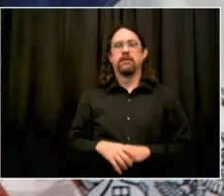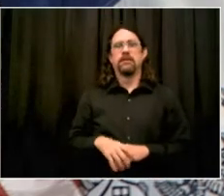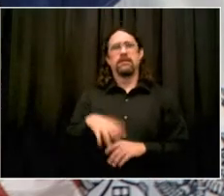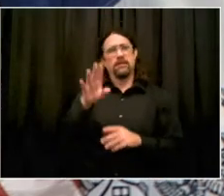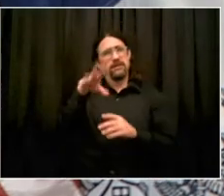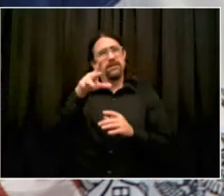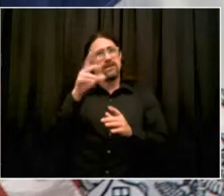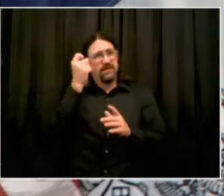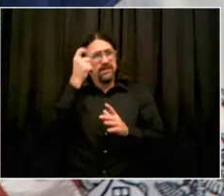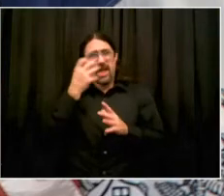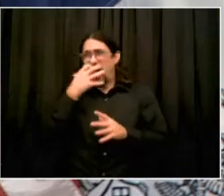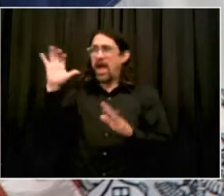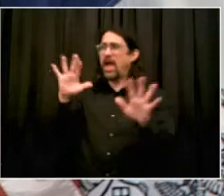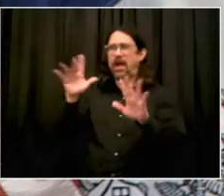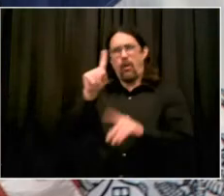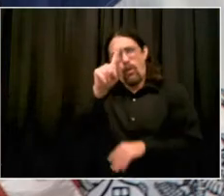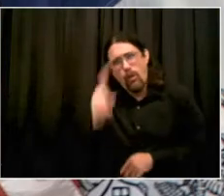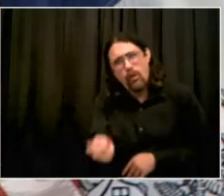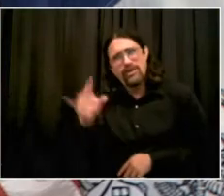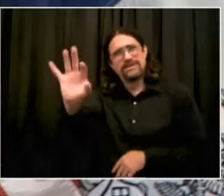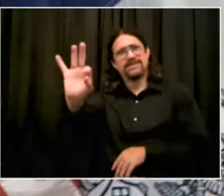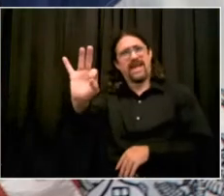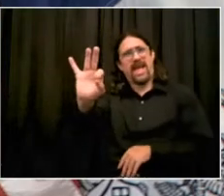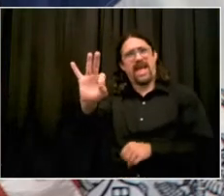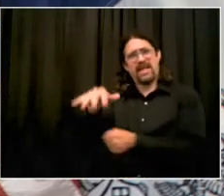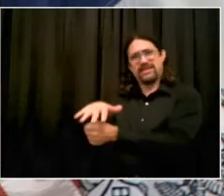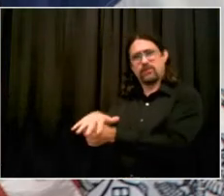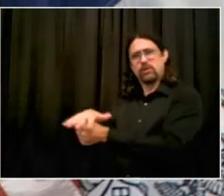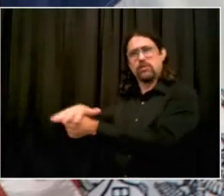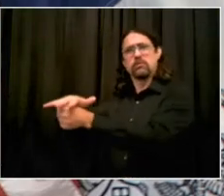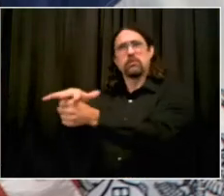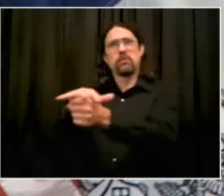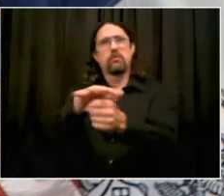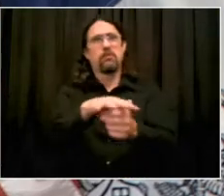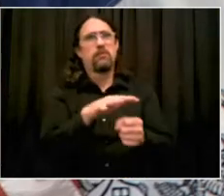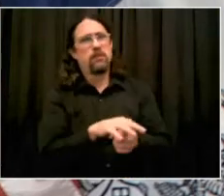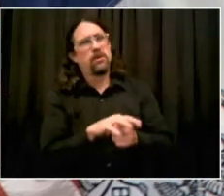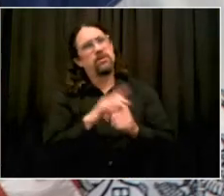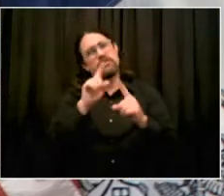tested, put on that mask, remind the people in your life to do the same,